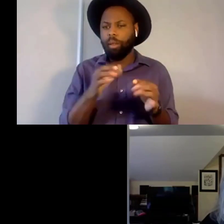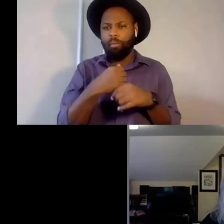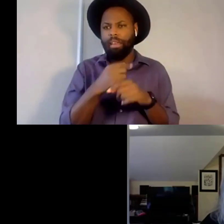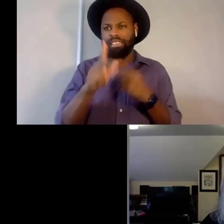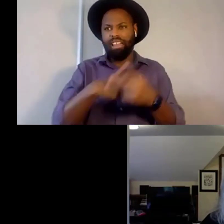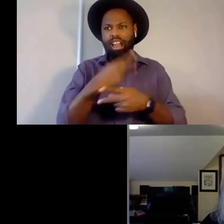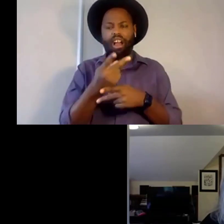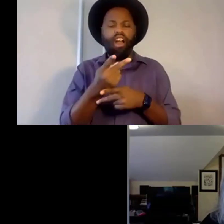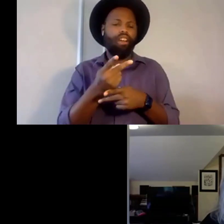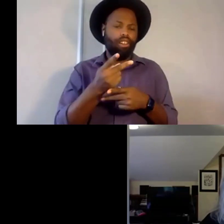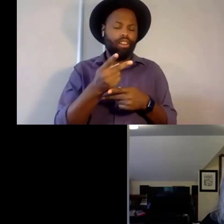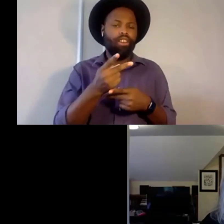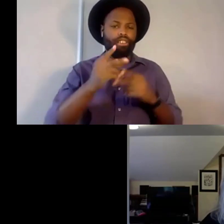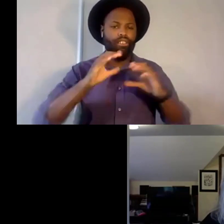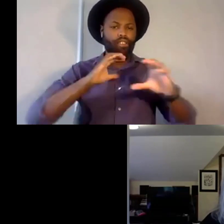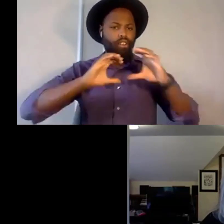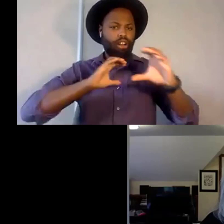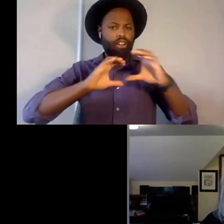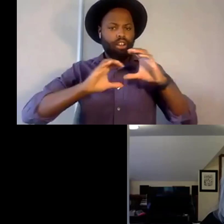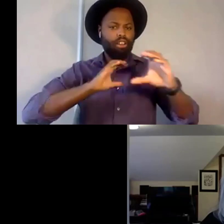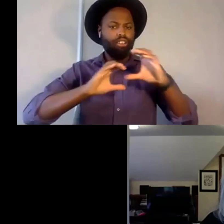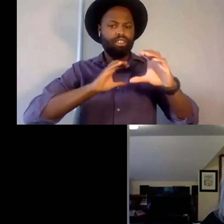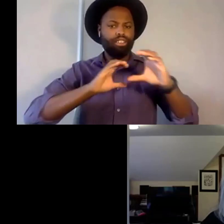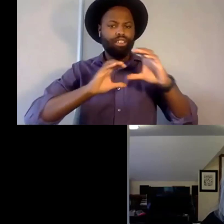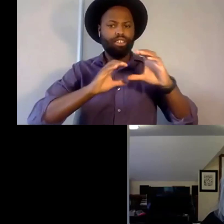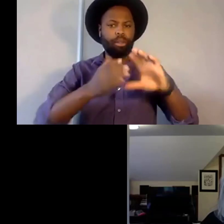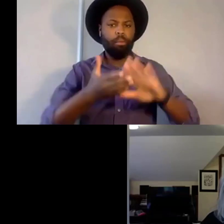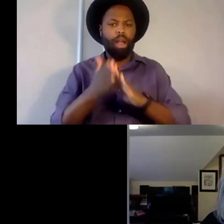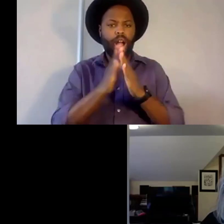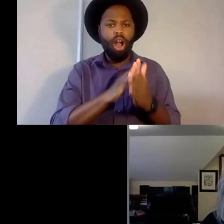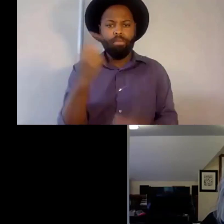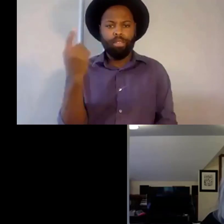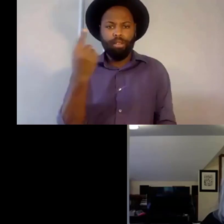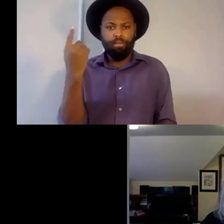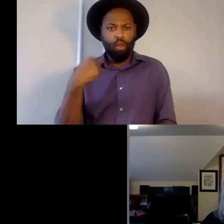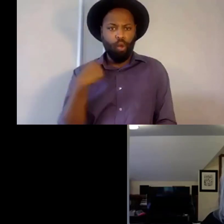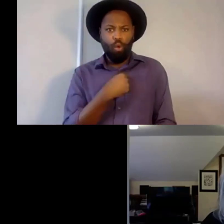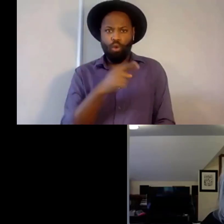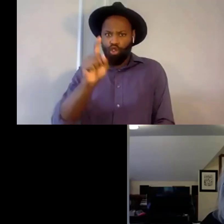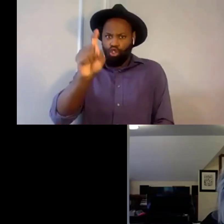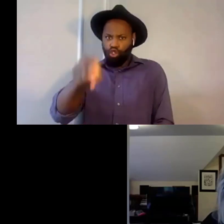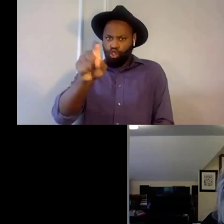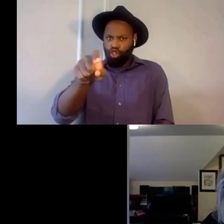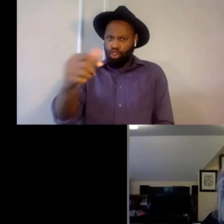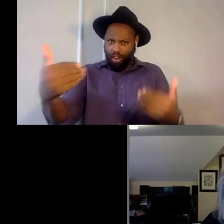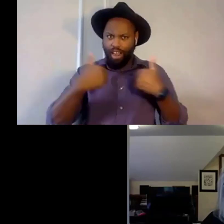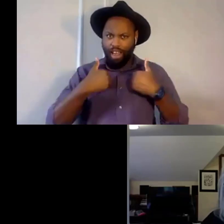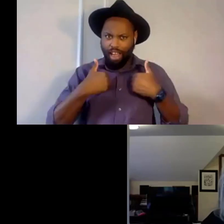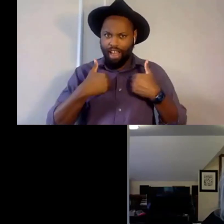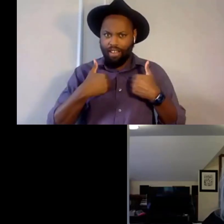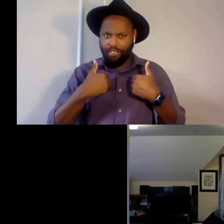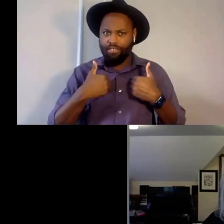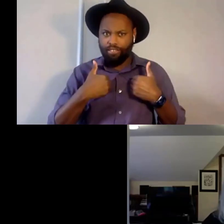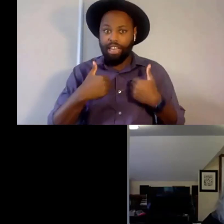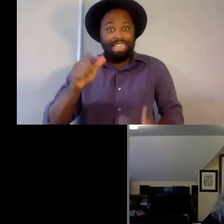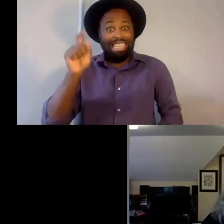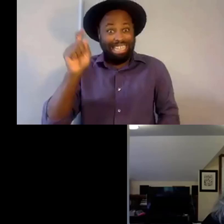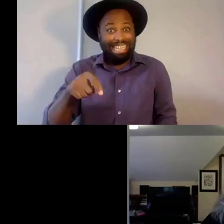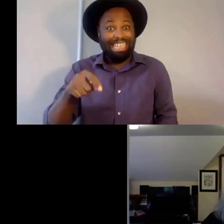conversations something that we should be having and we need to have.